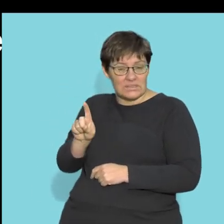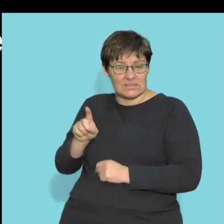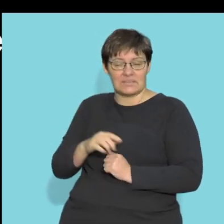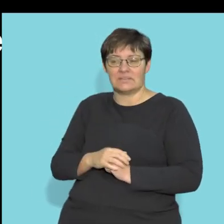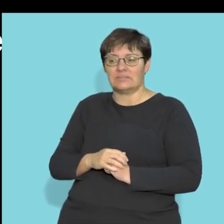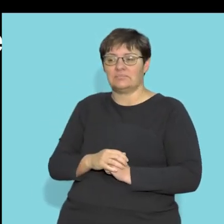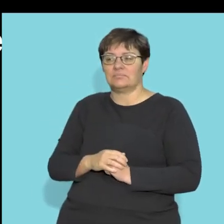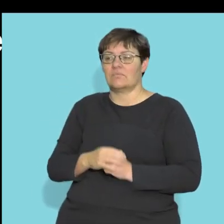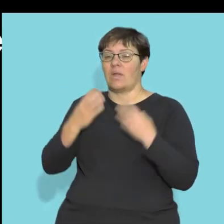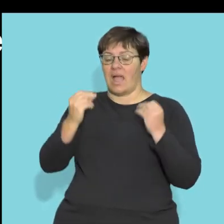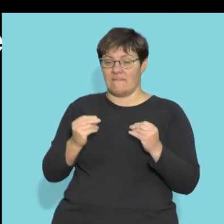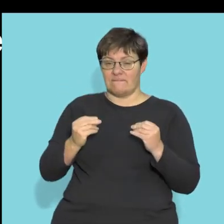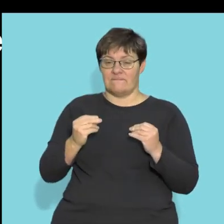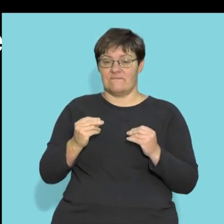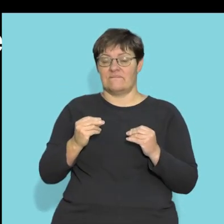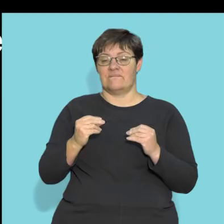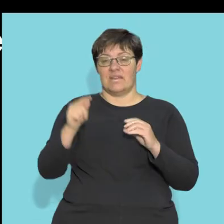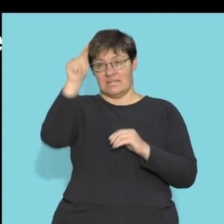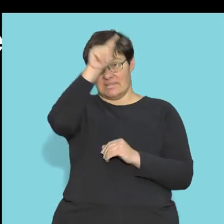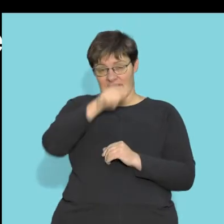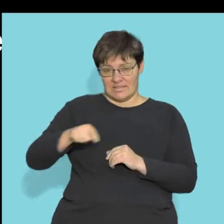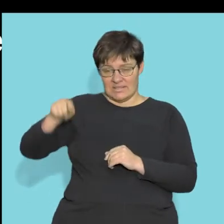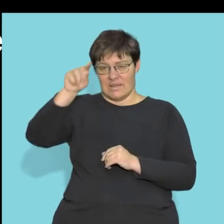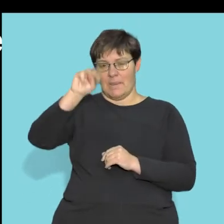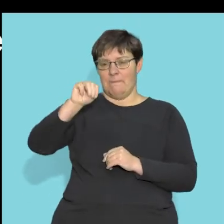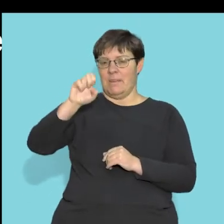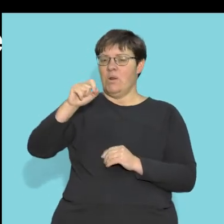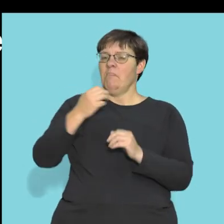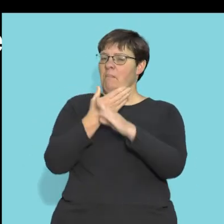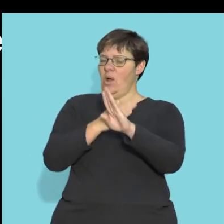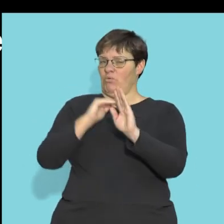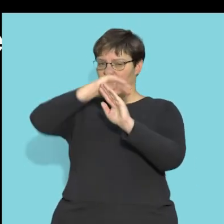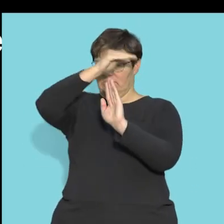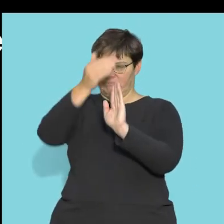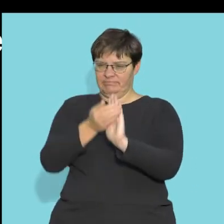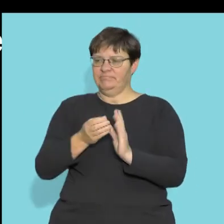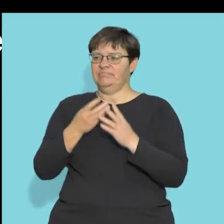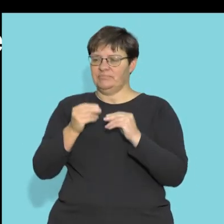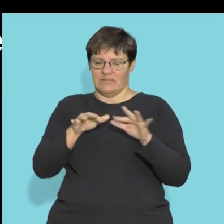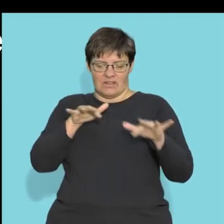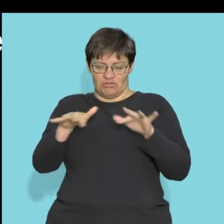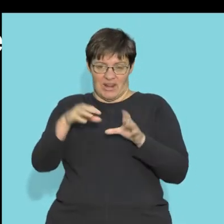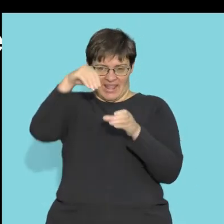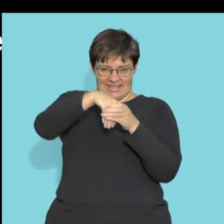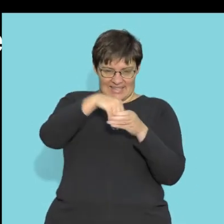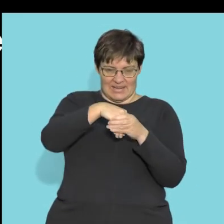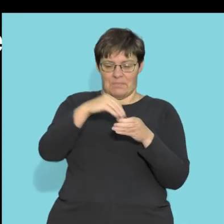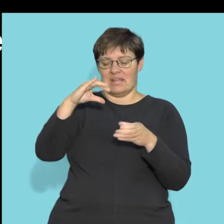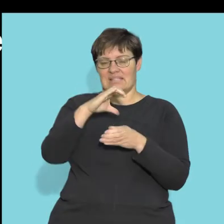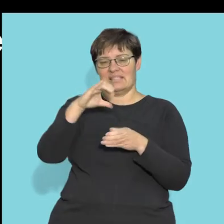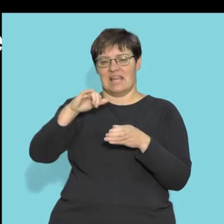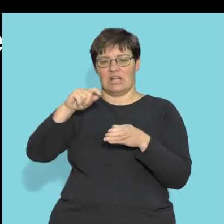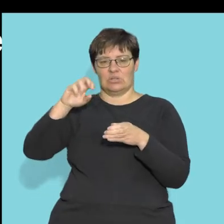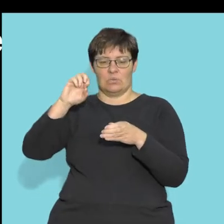here, I have my cell membrane, my boundary, okay? Then I have my jelly inside it, that is